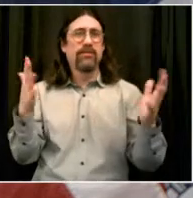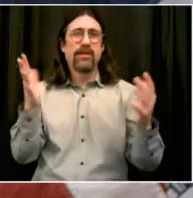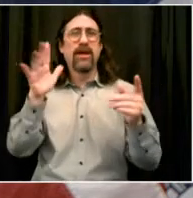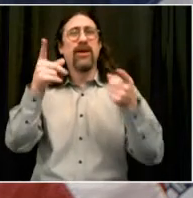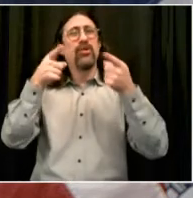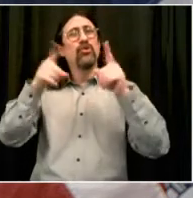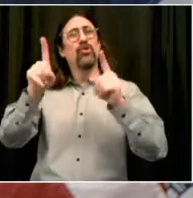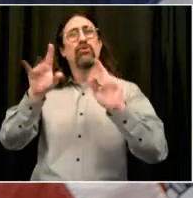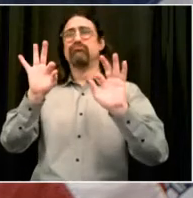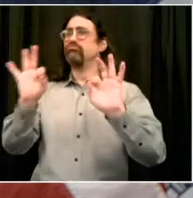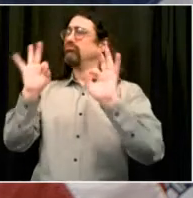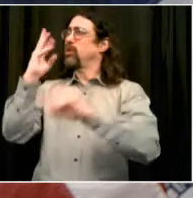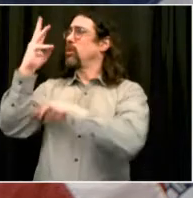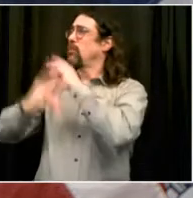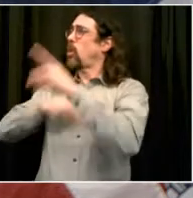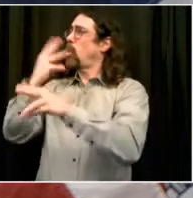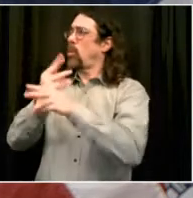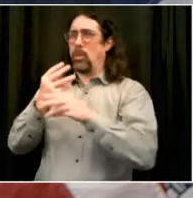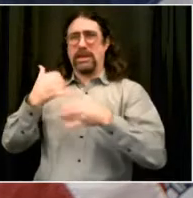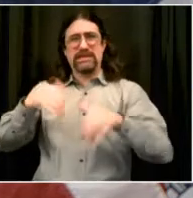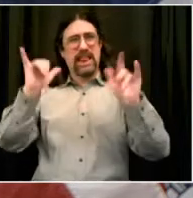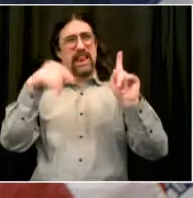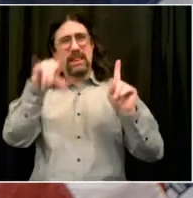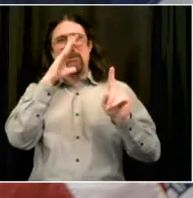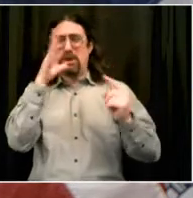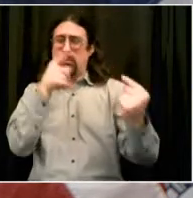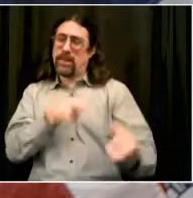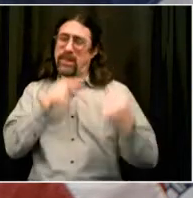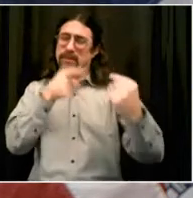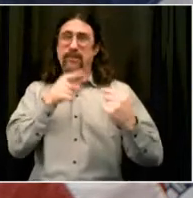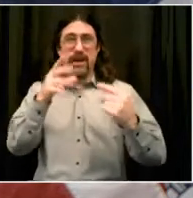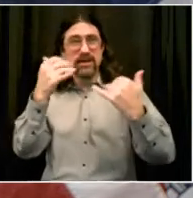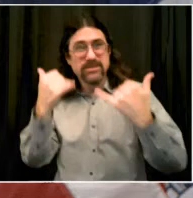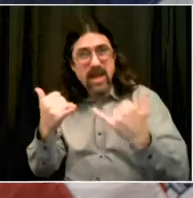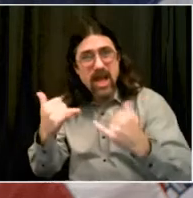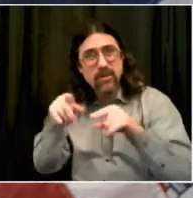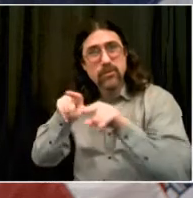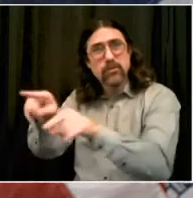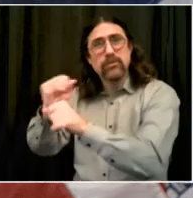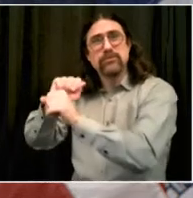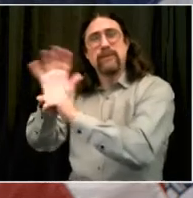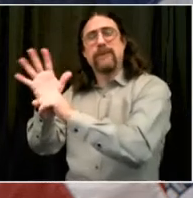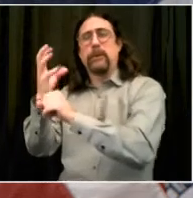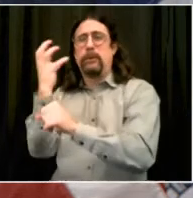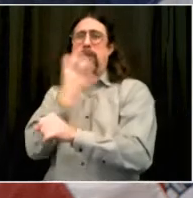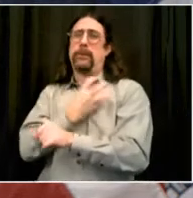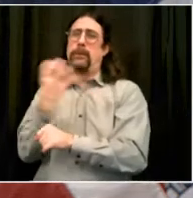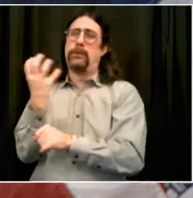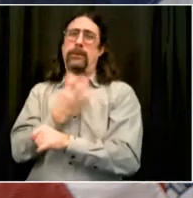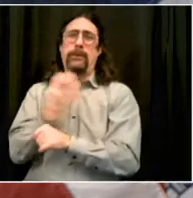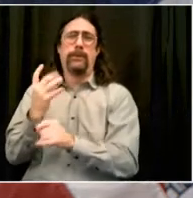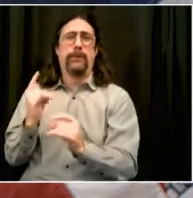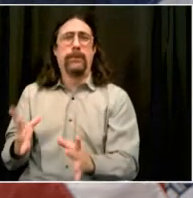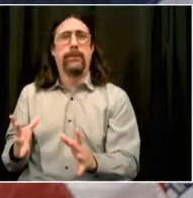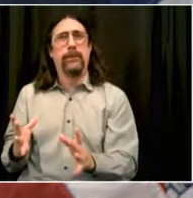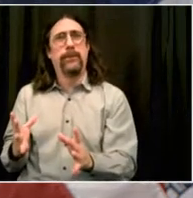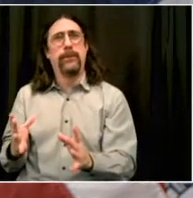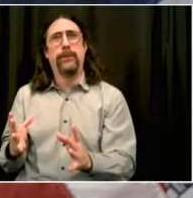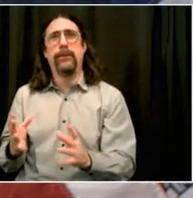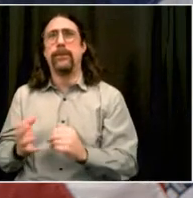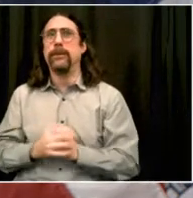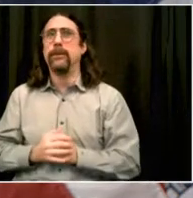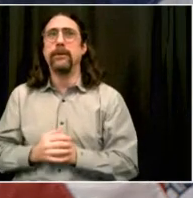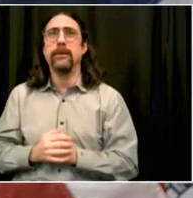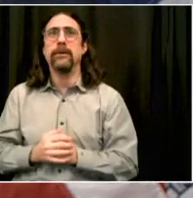the city on Thursday. That's a really good thing. That's going to help so many